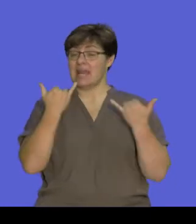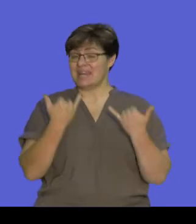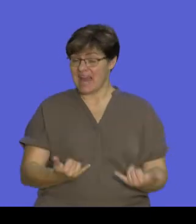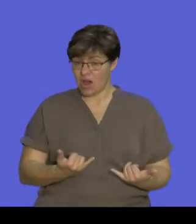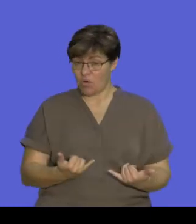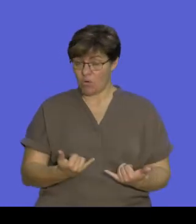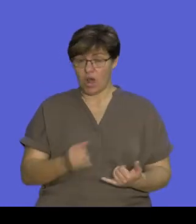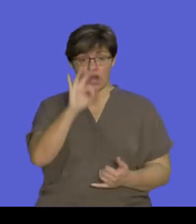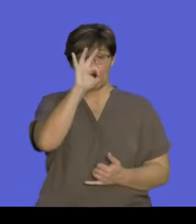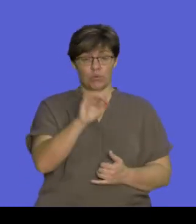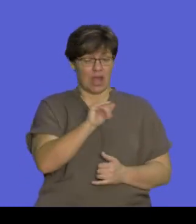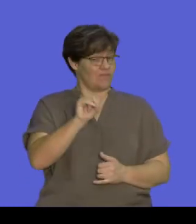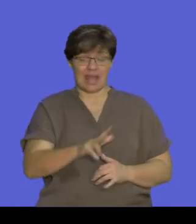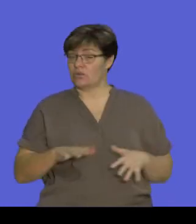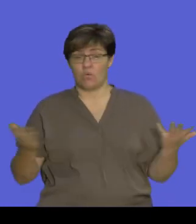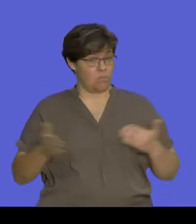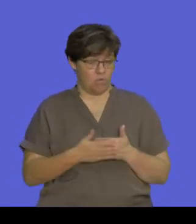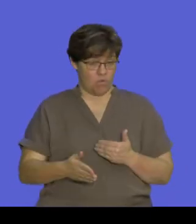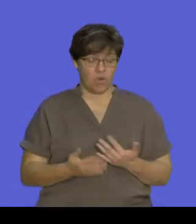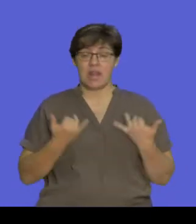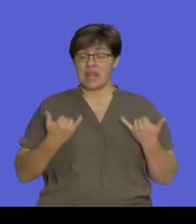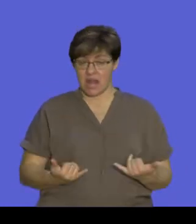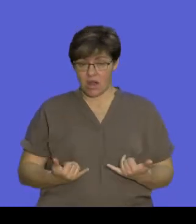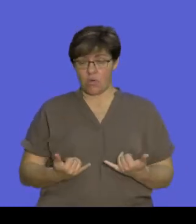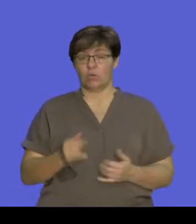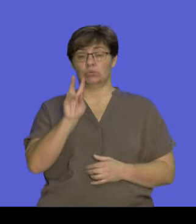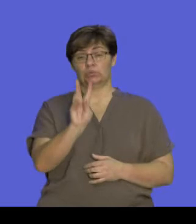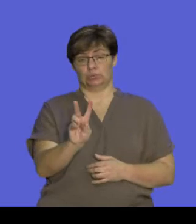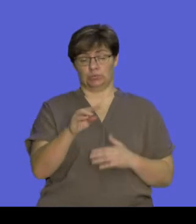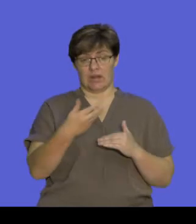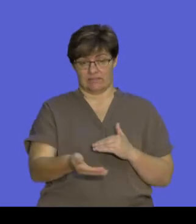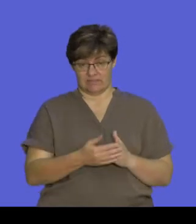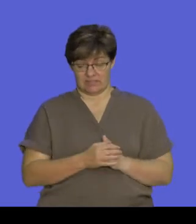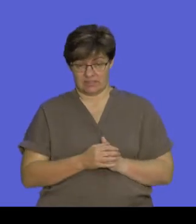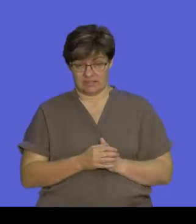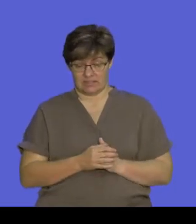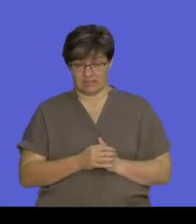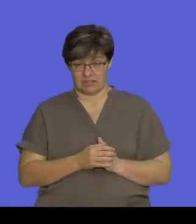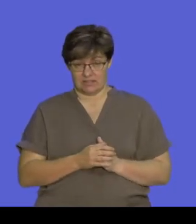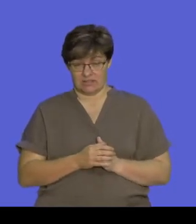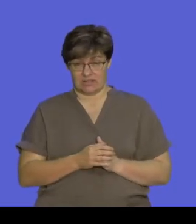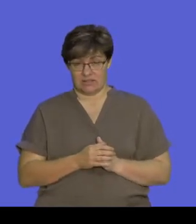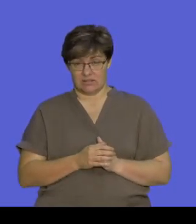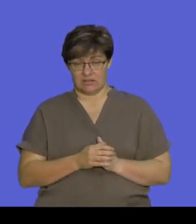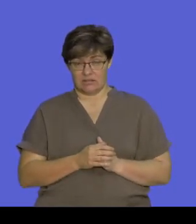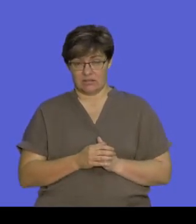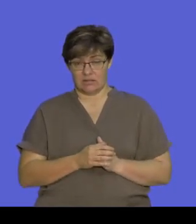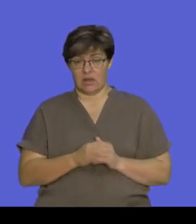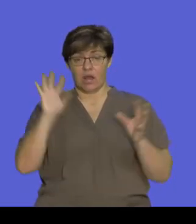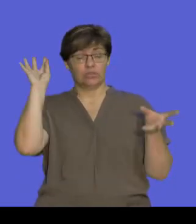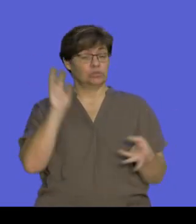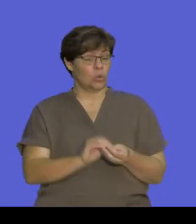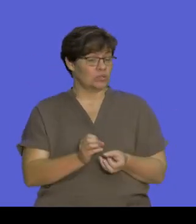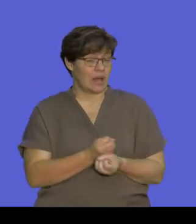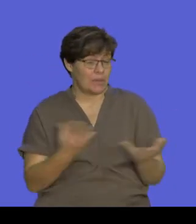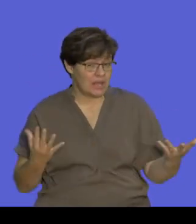longer got 3 red balls. I've only got 2 of them because I chose a red ball. And how many do I have in total? Well,